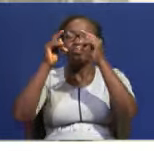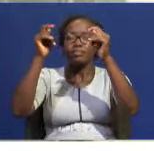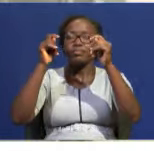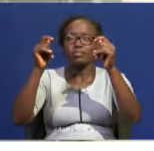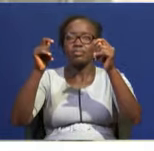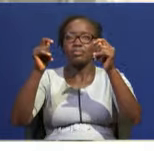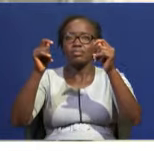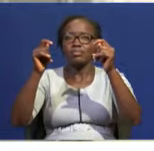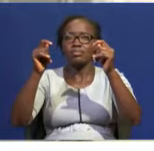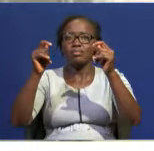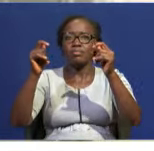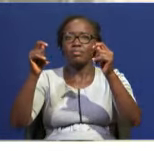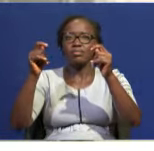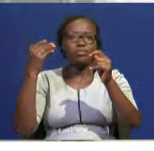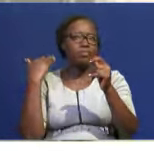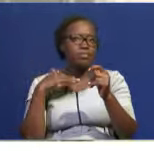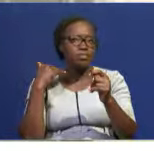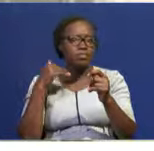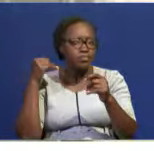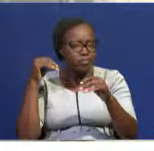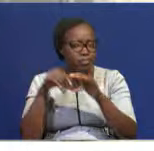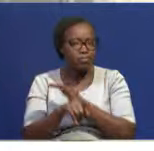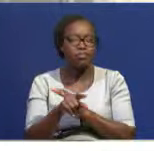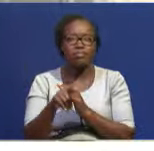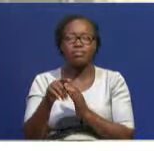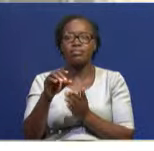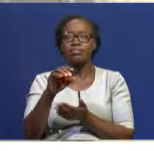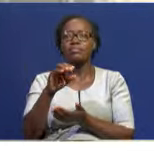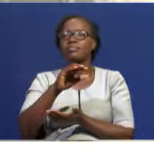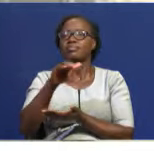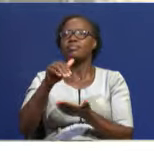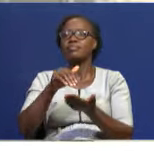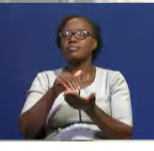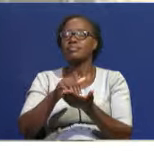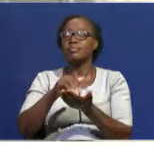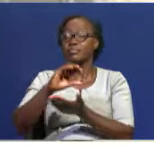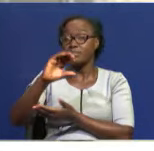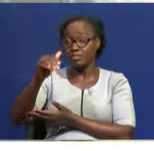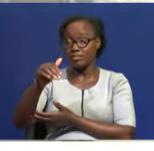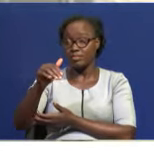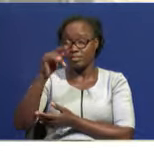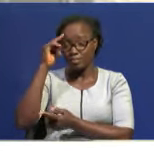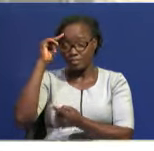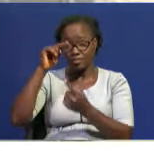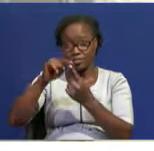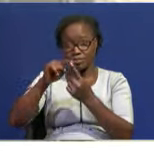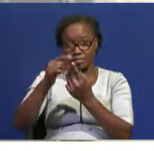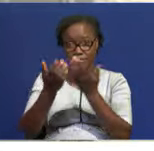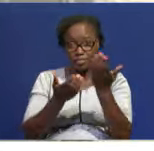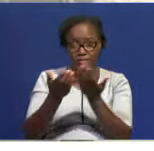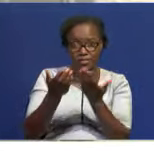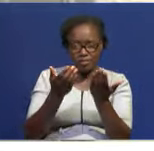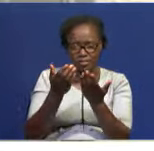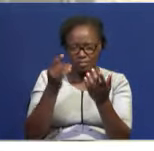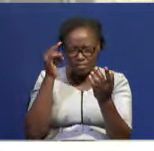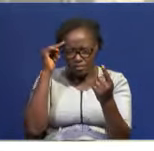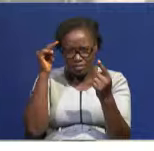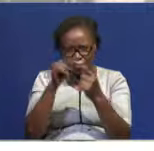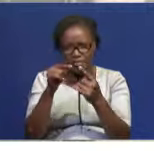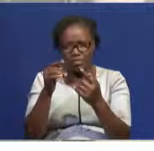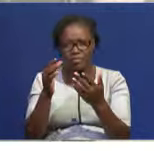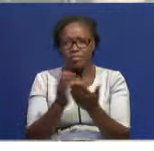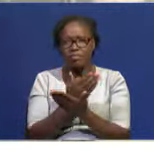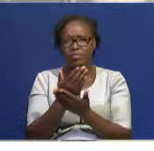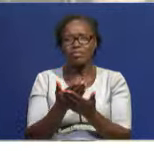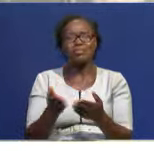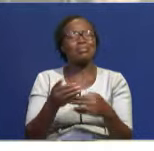while the demonstrators were demonstrating, goons infiltrated the central business district and were targeting particular businesses. Some have been left